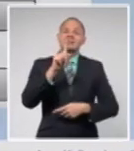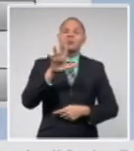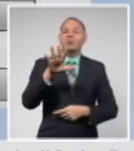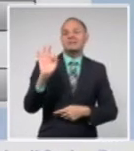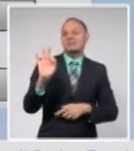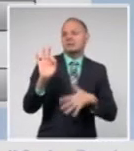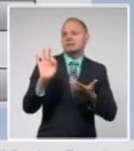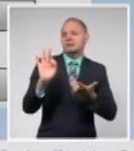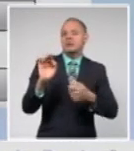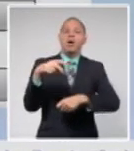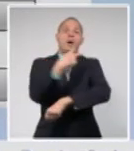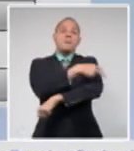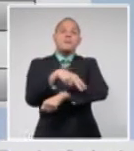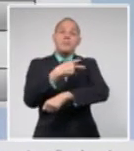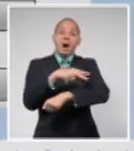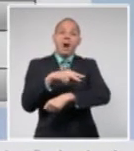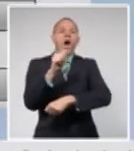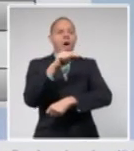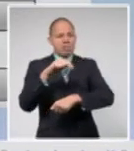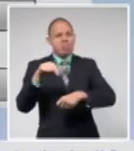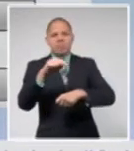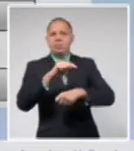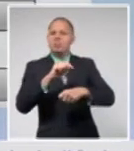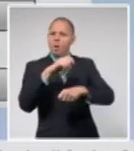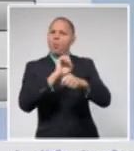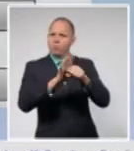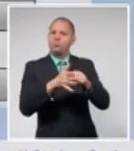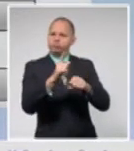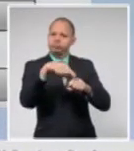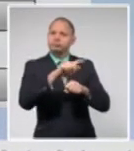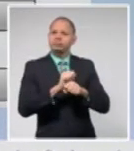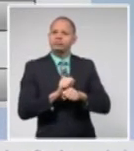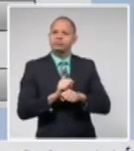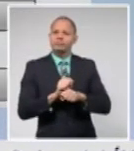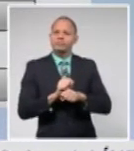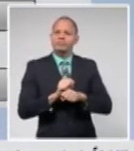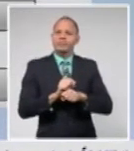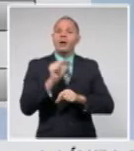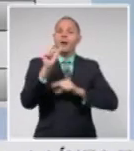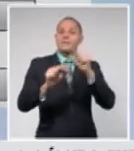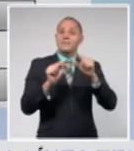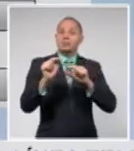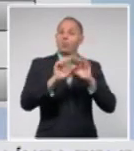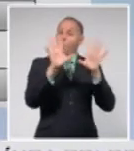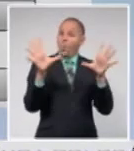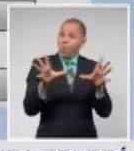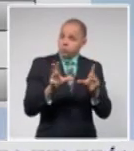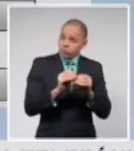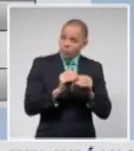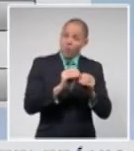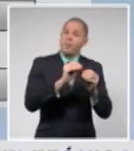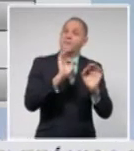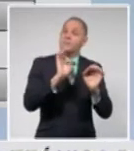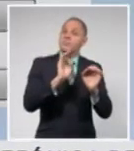complex situation. COVID-19 pandemic remains to be present in 185 countries.